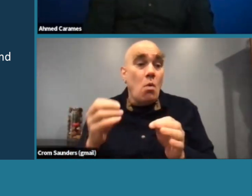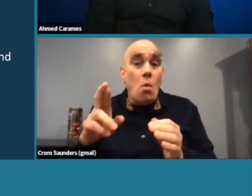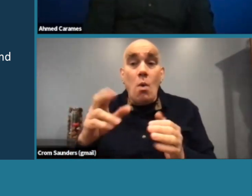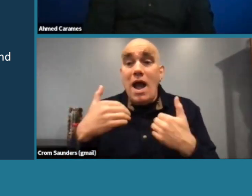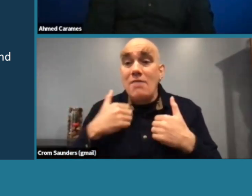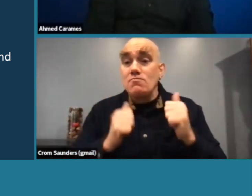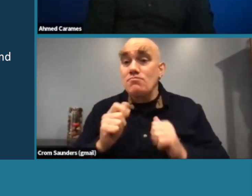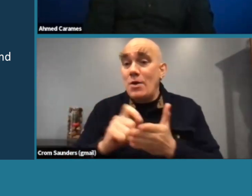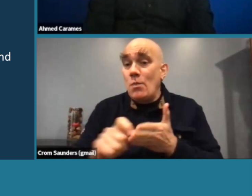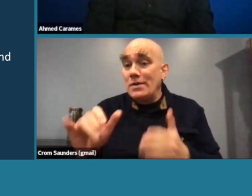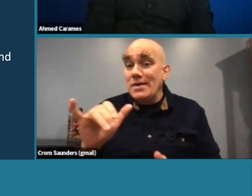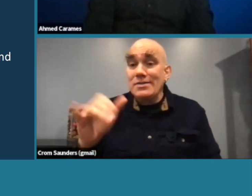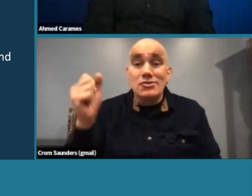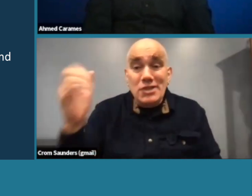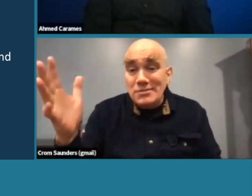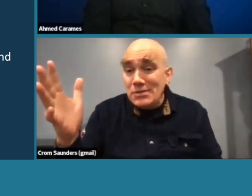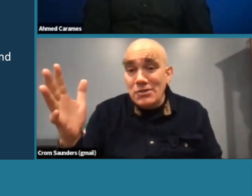those components of that language.